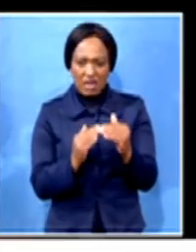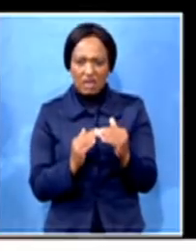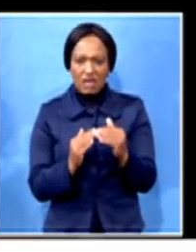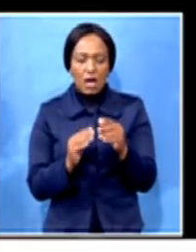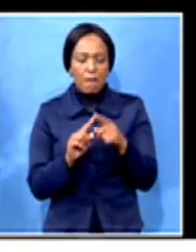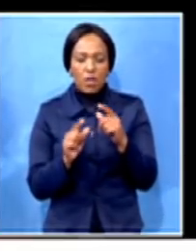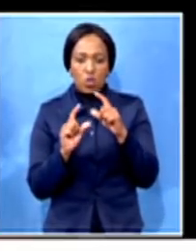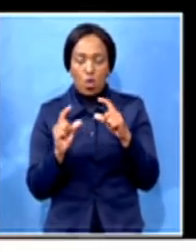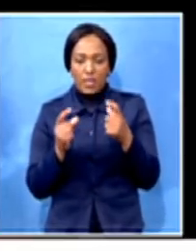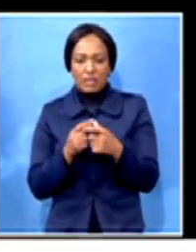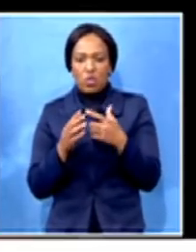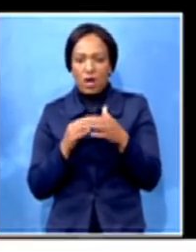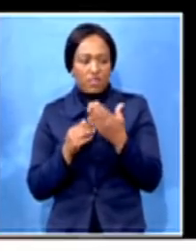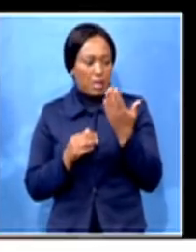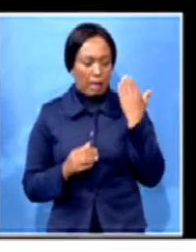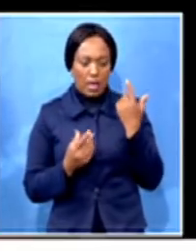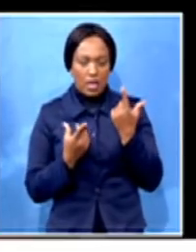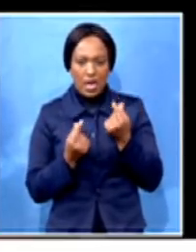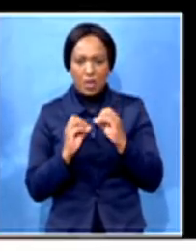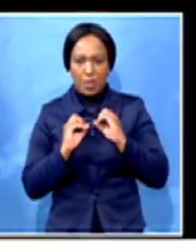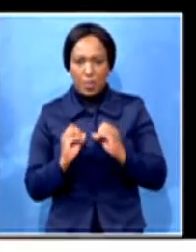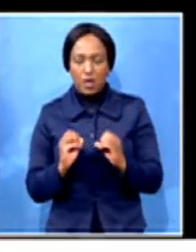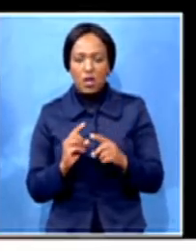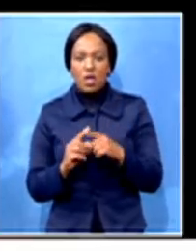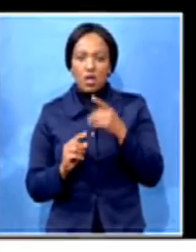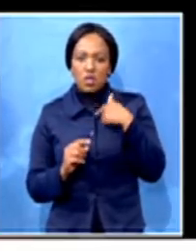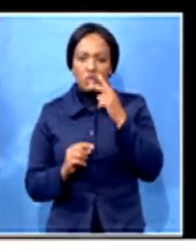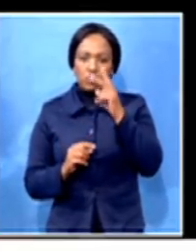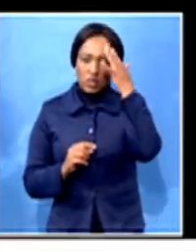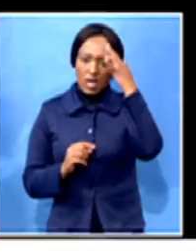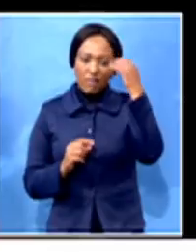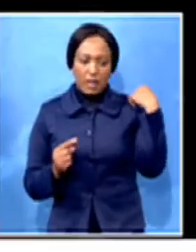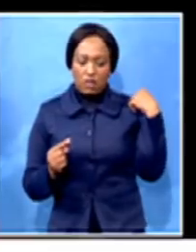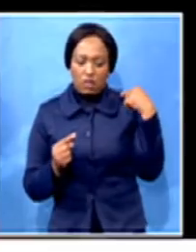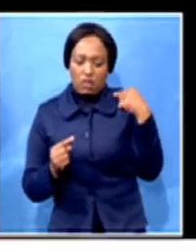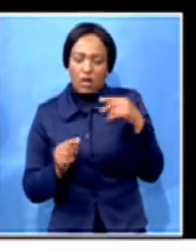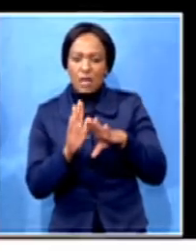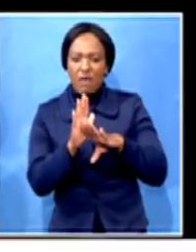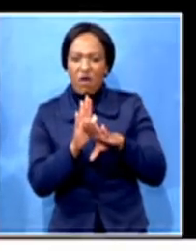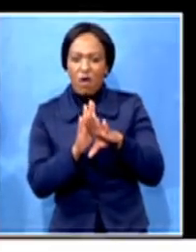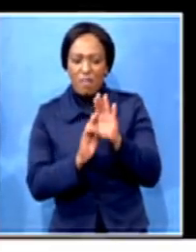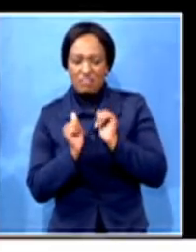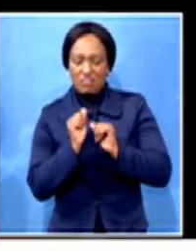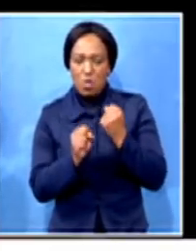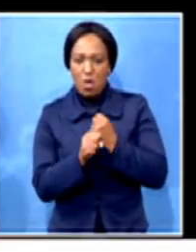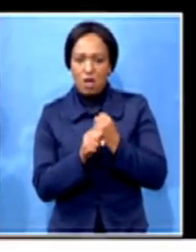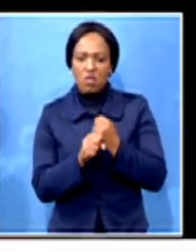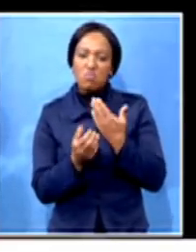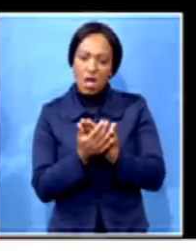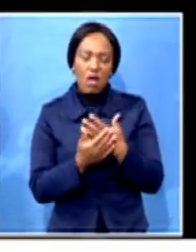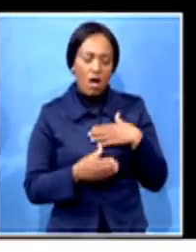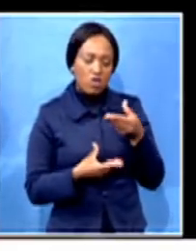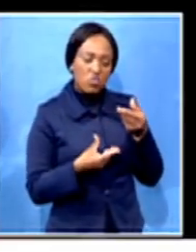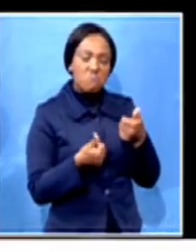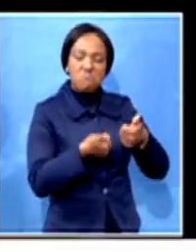before and what's been done before, and if you do not look at the government's track record in performance, you could say that, look, this is a credible document. It